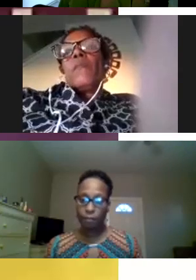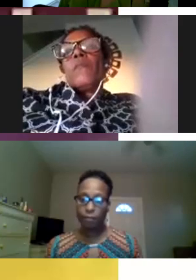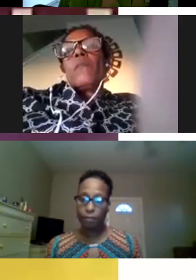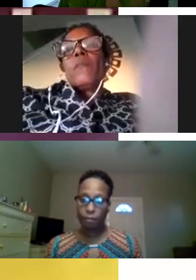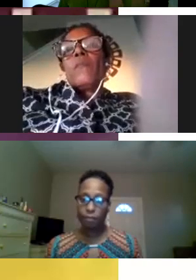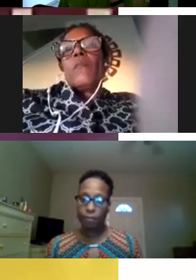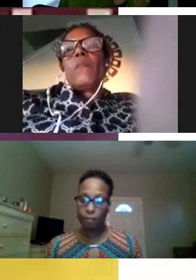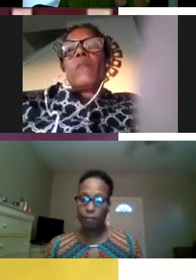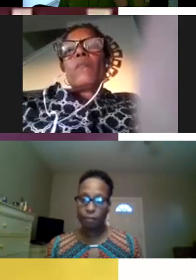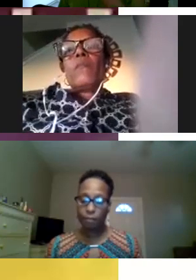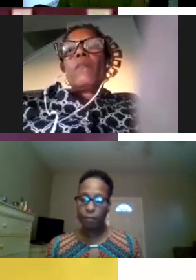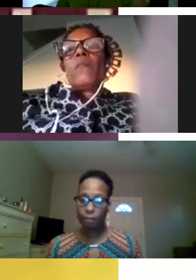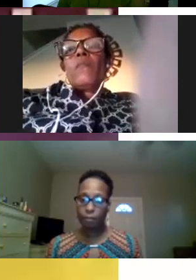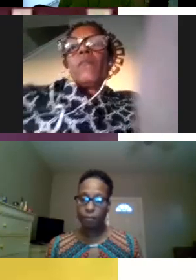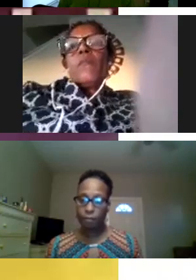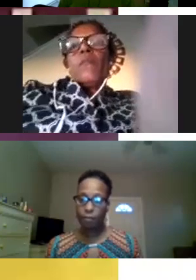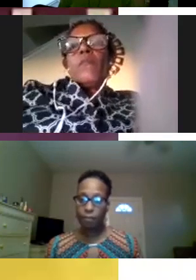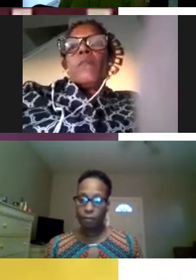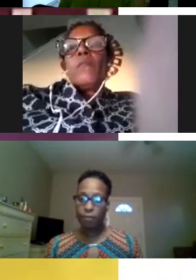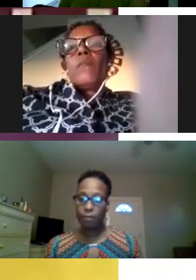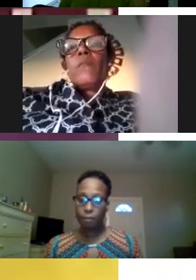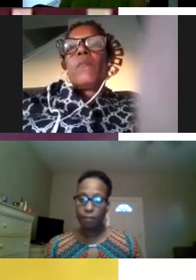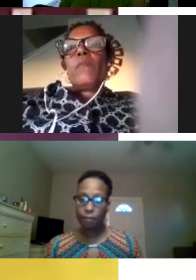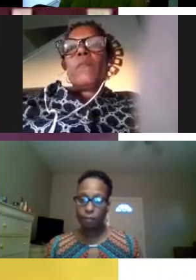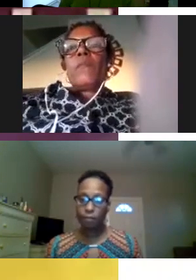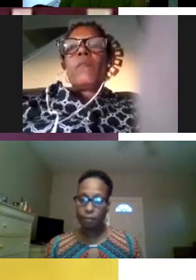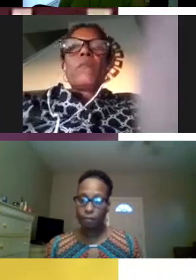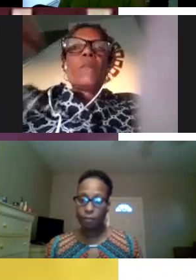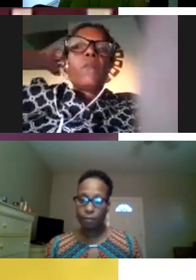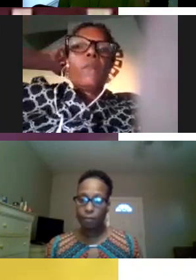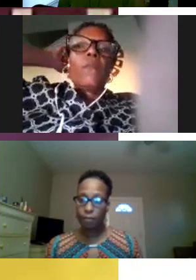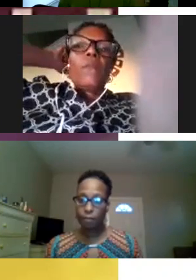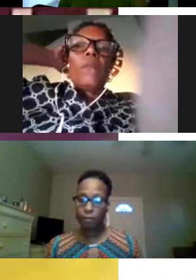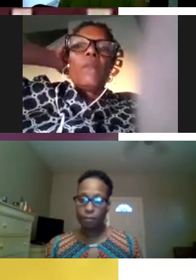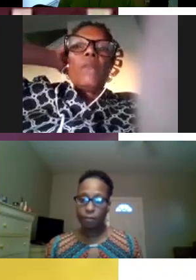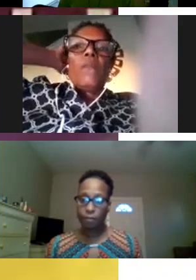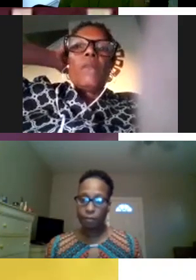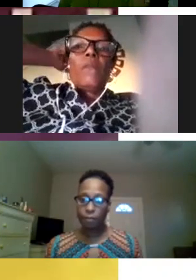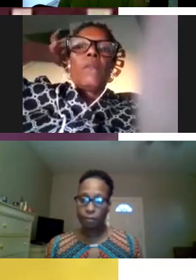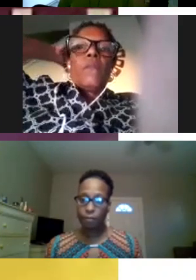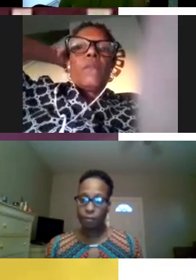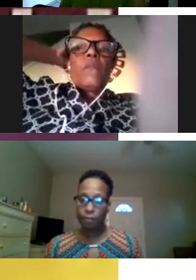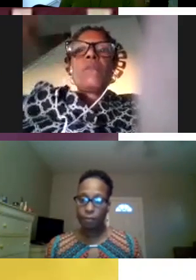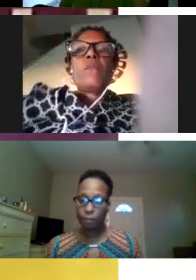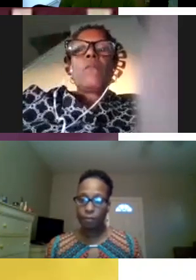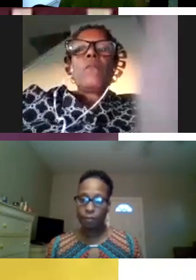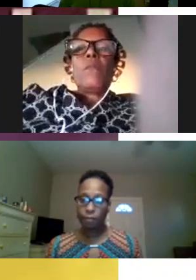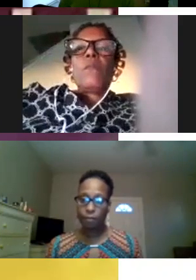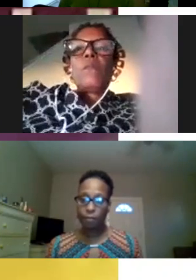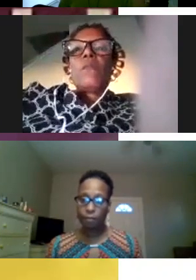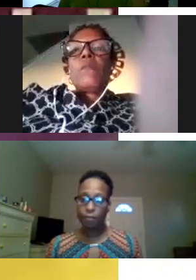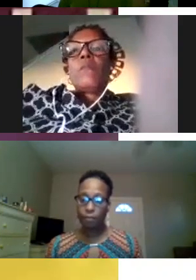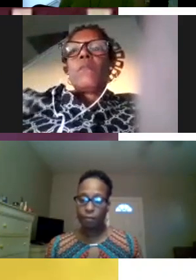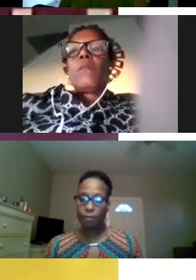systemic challenges that leave people without care, that this is not a failing of you being an incredible mother or